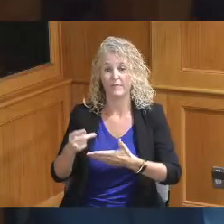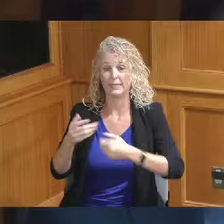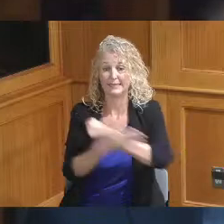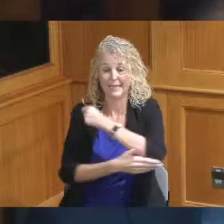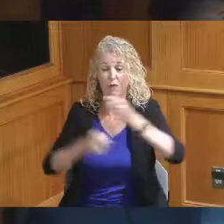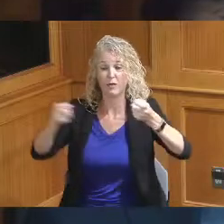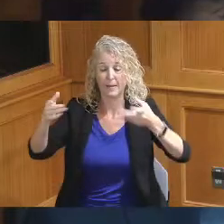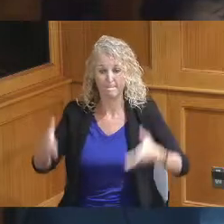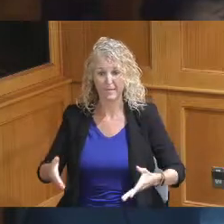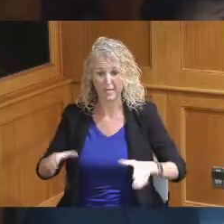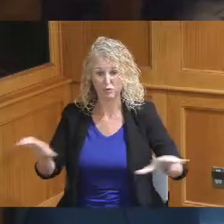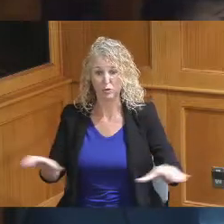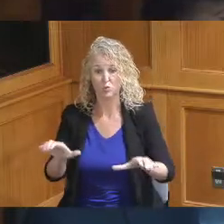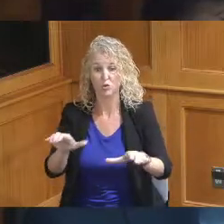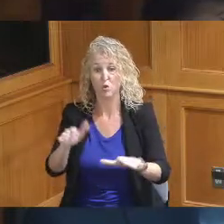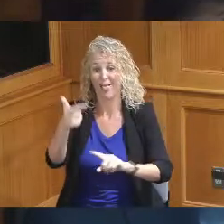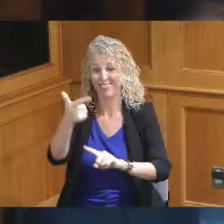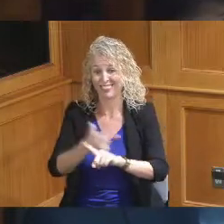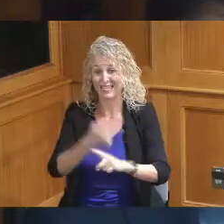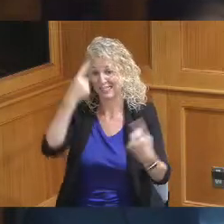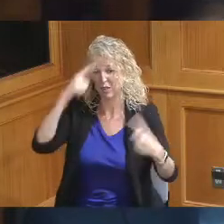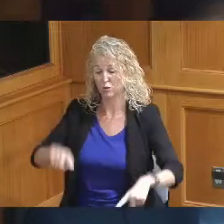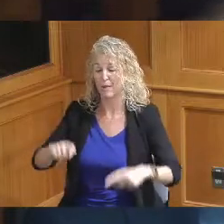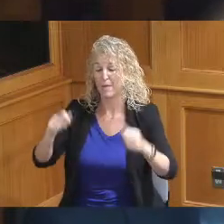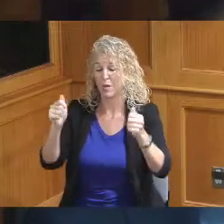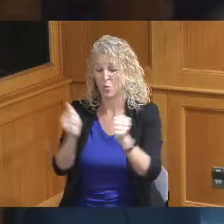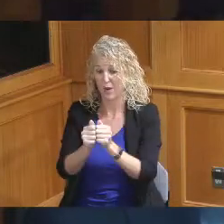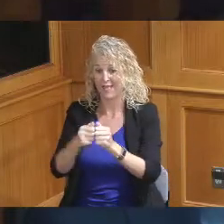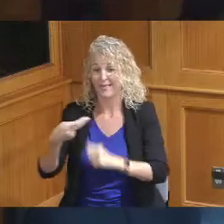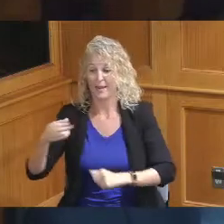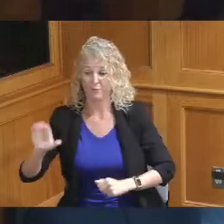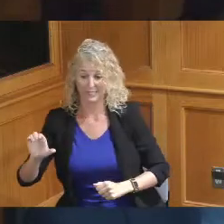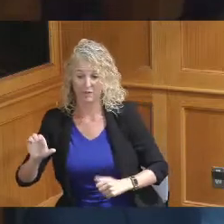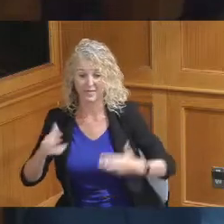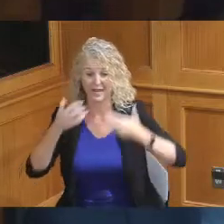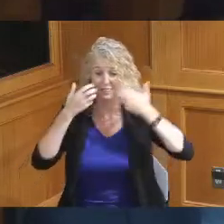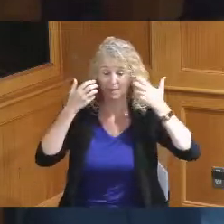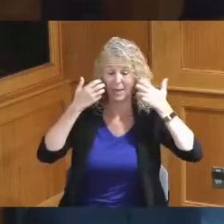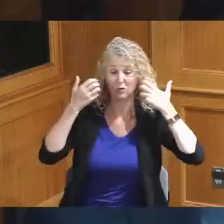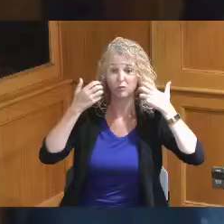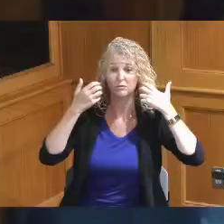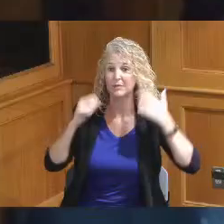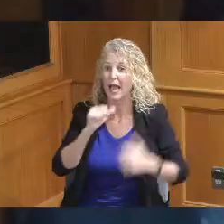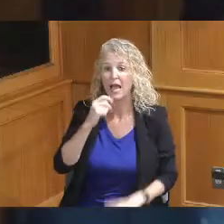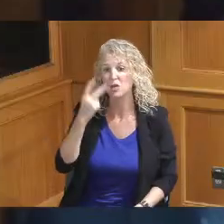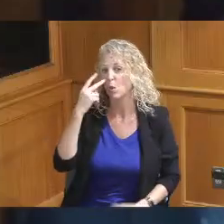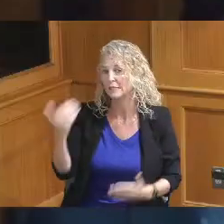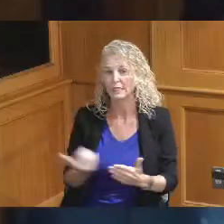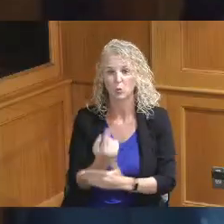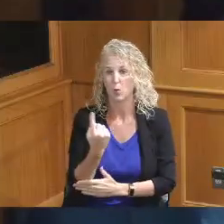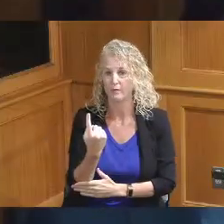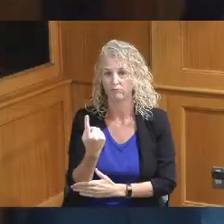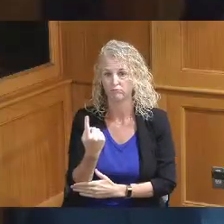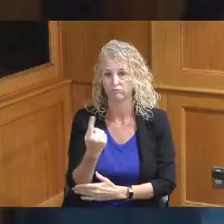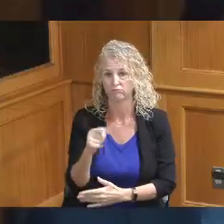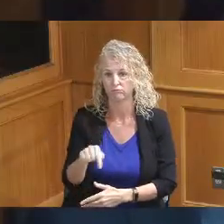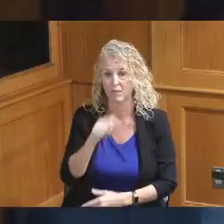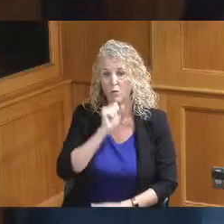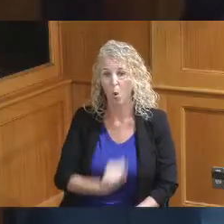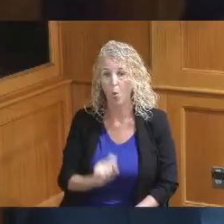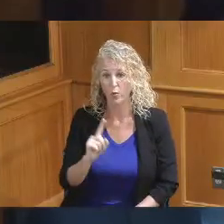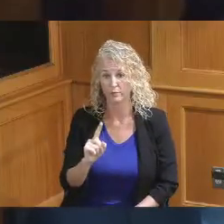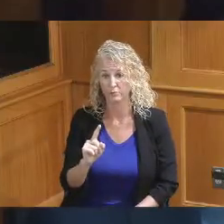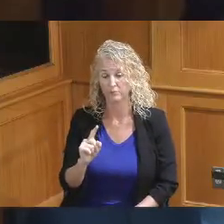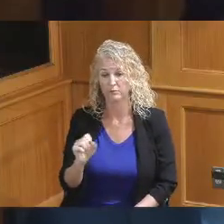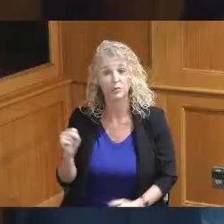to execute a lease agreement between Hamilton County and the Bengals. I do not have that. I'm